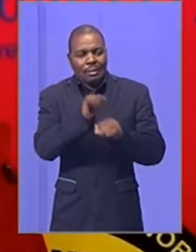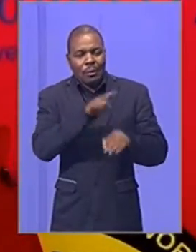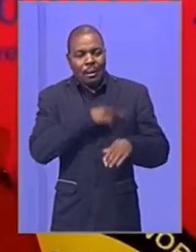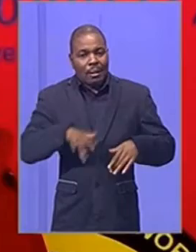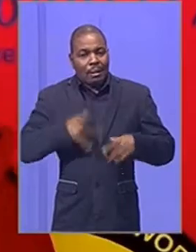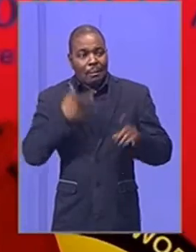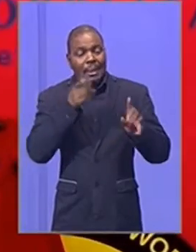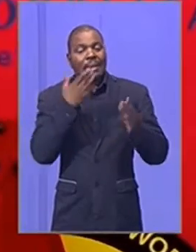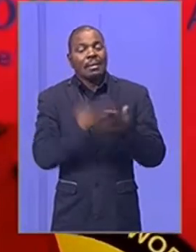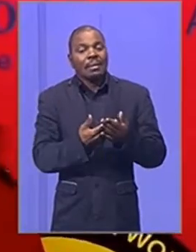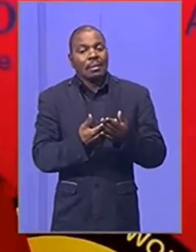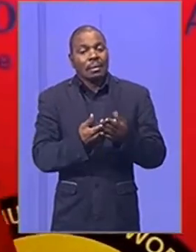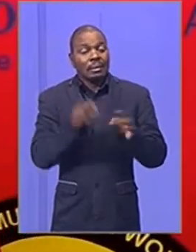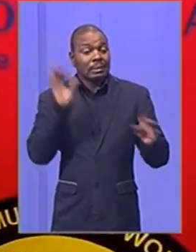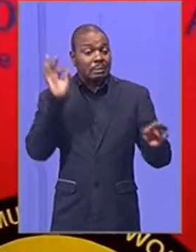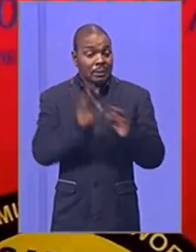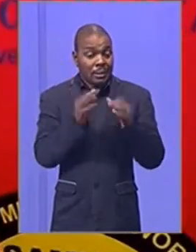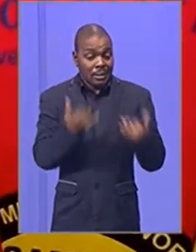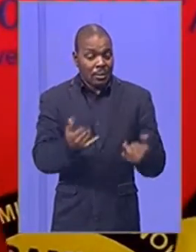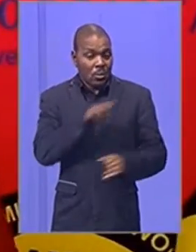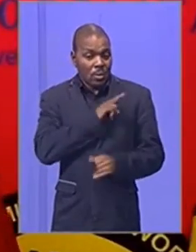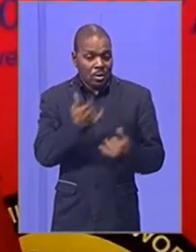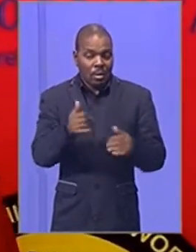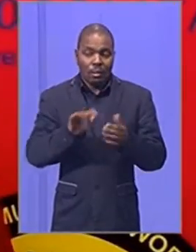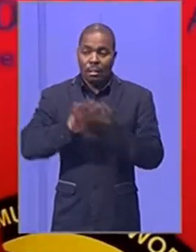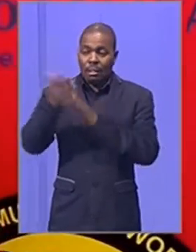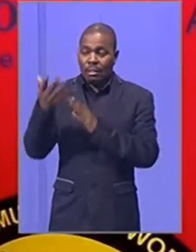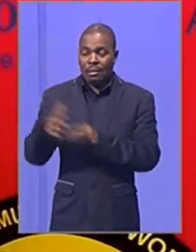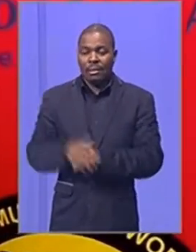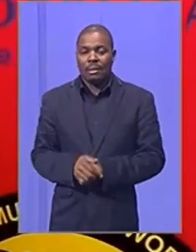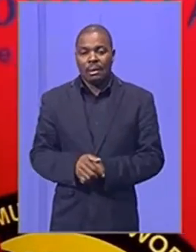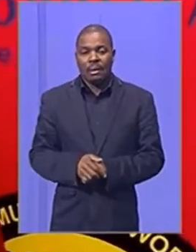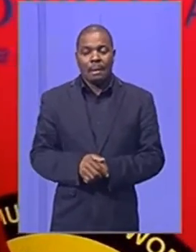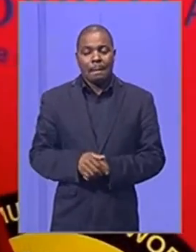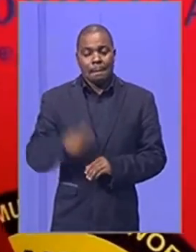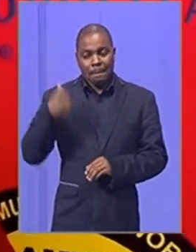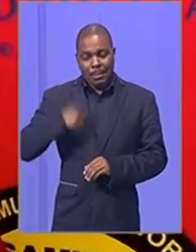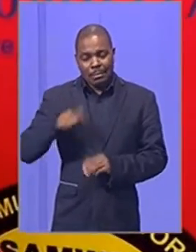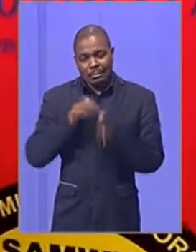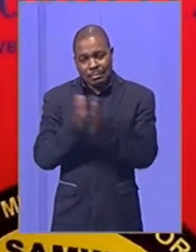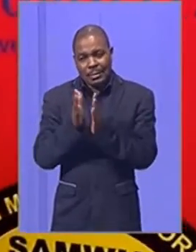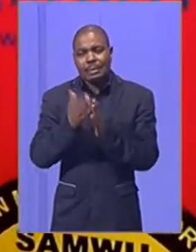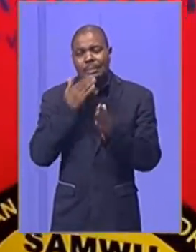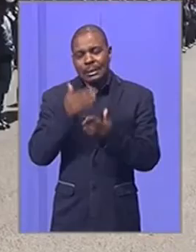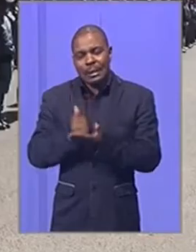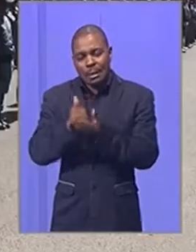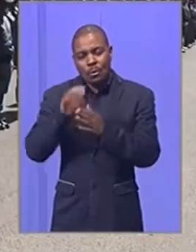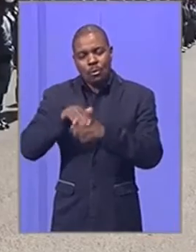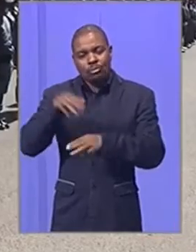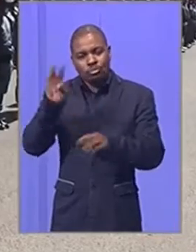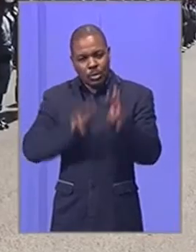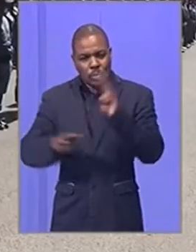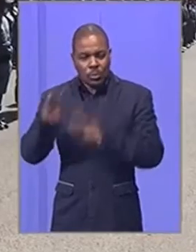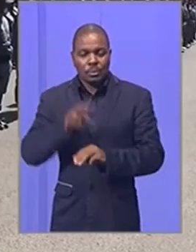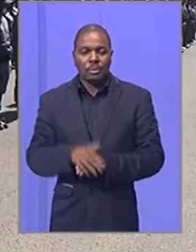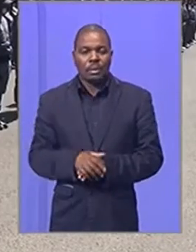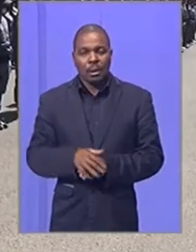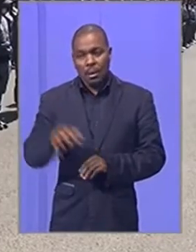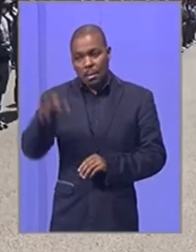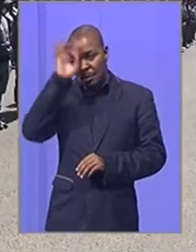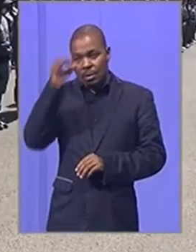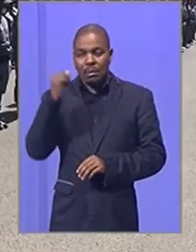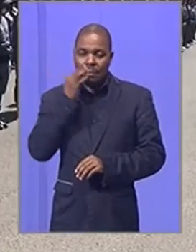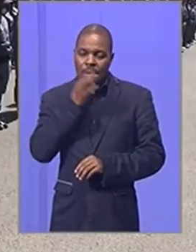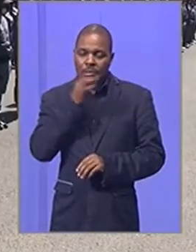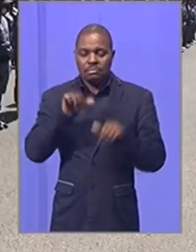lives, especially in this time of disaster. They're asking the municipality to beef up security. Mapolesa a re diphuputso